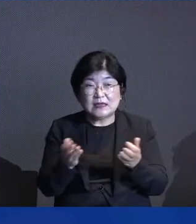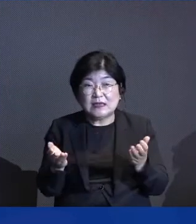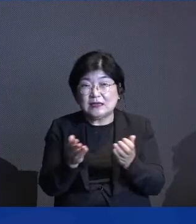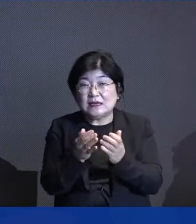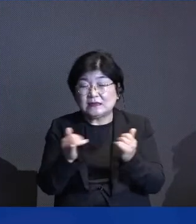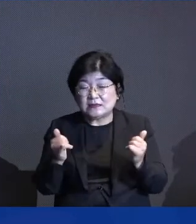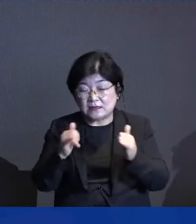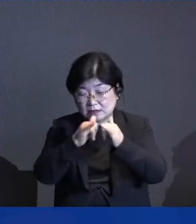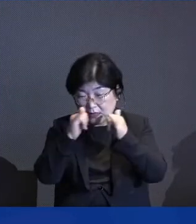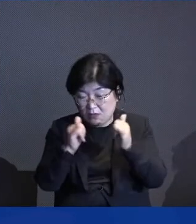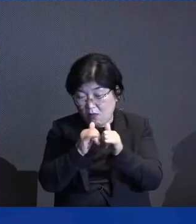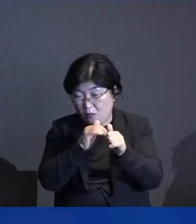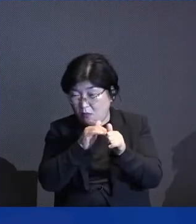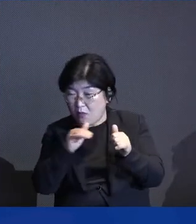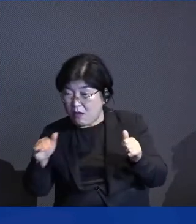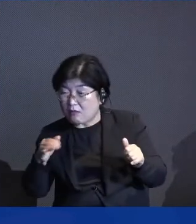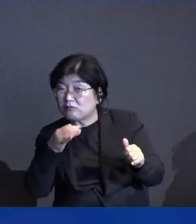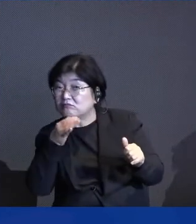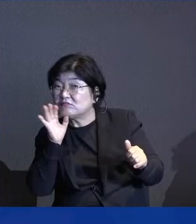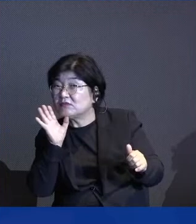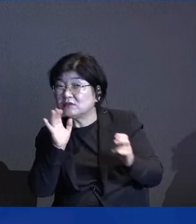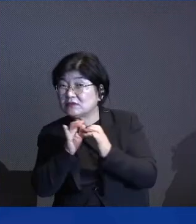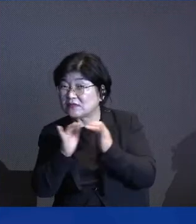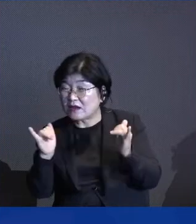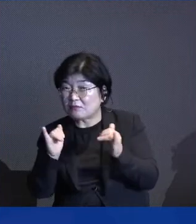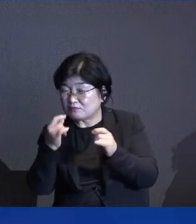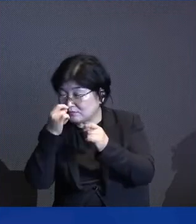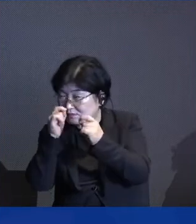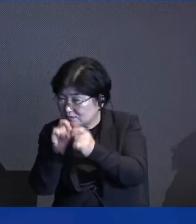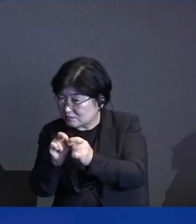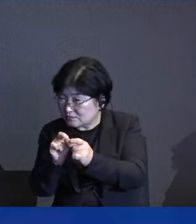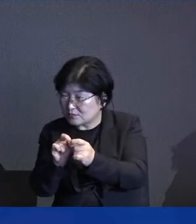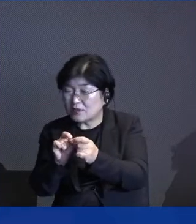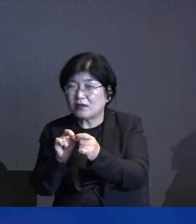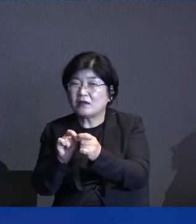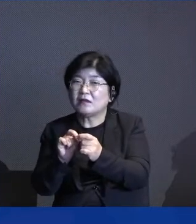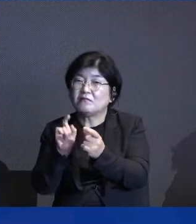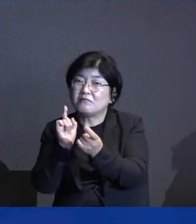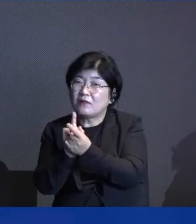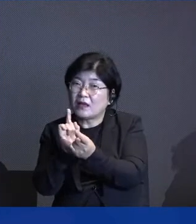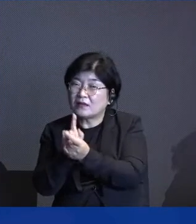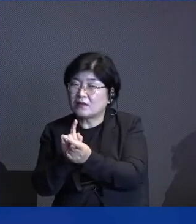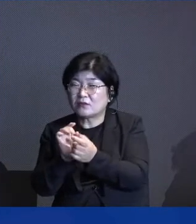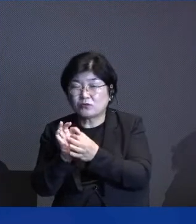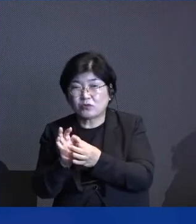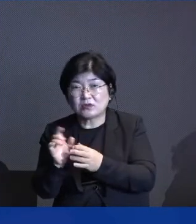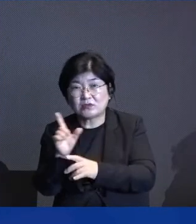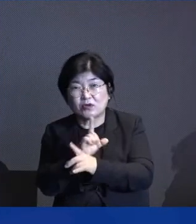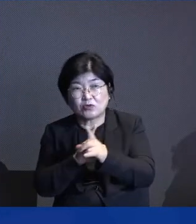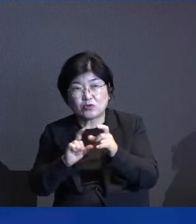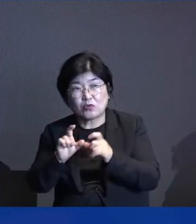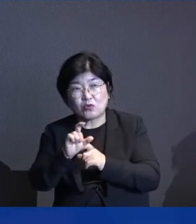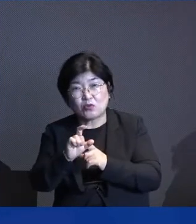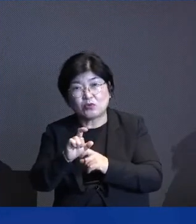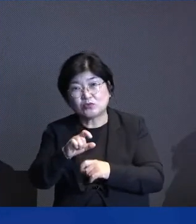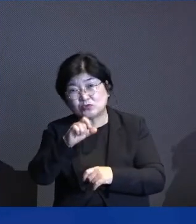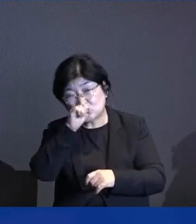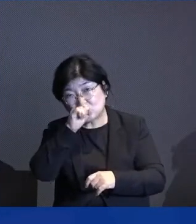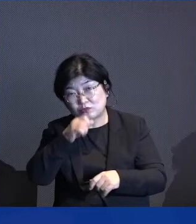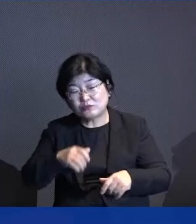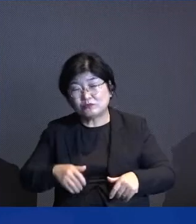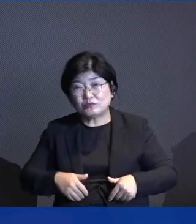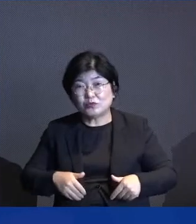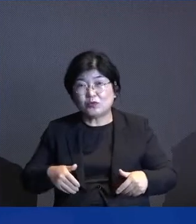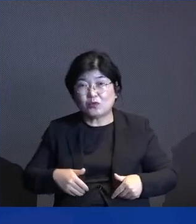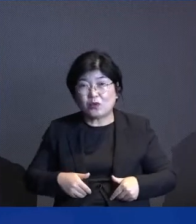Sometimes it's not just about, giving help to those who are in need, but also,